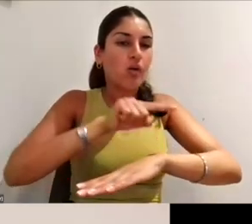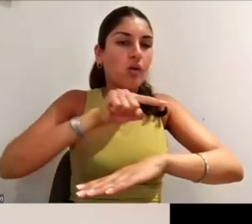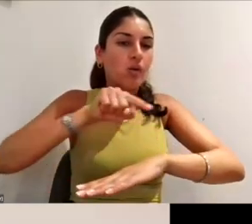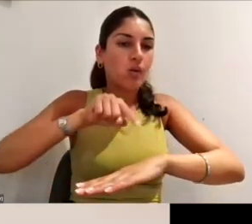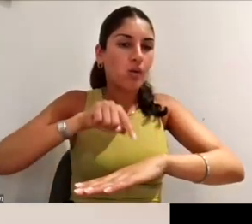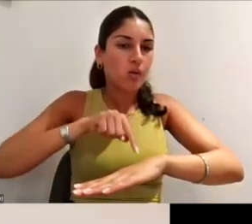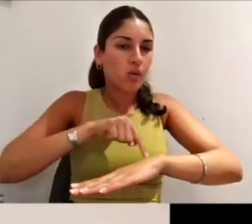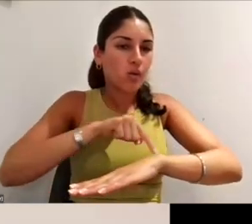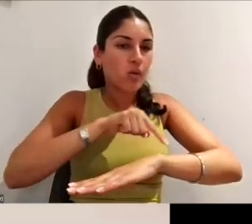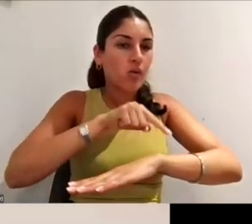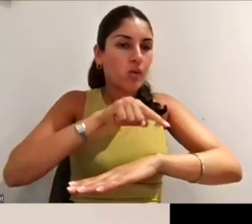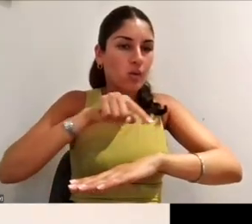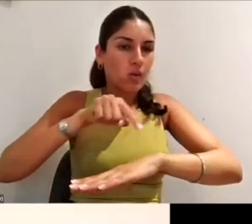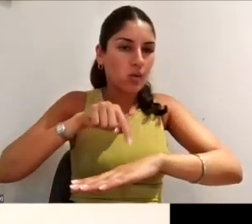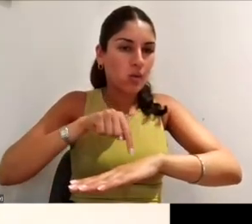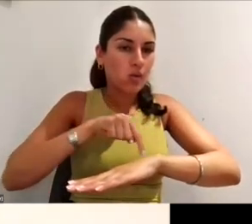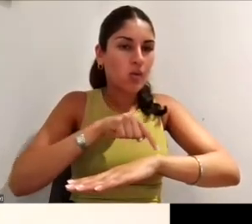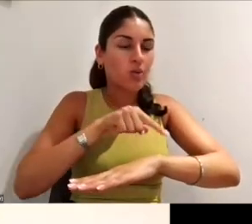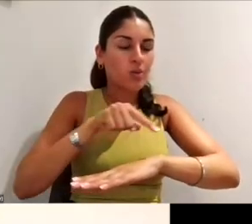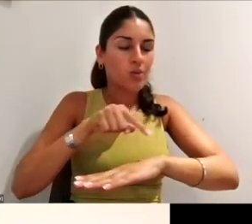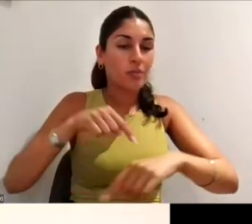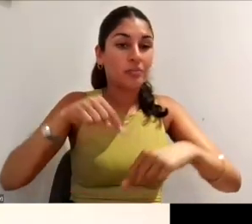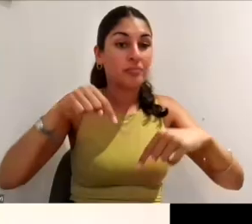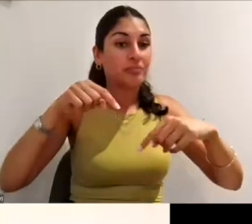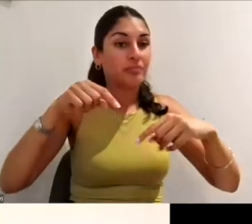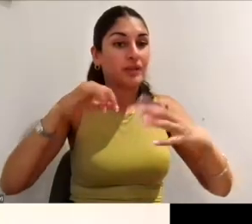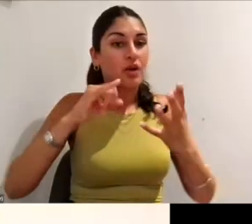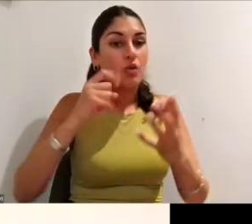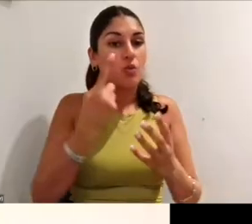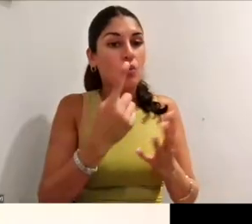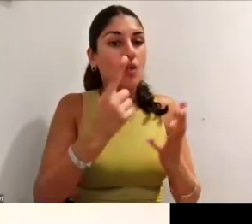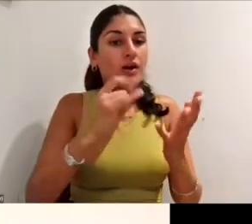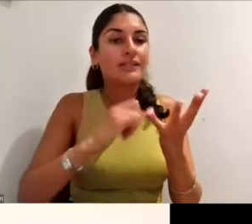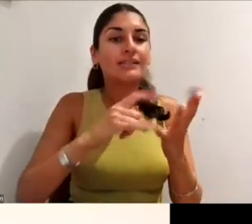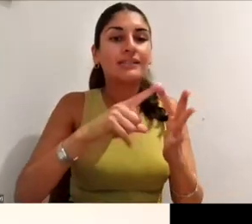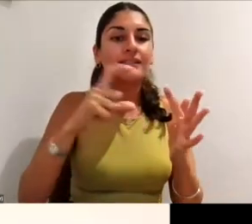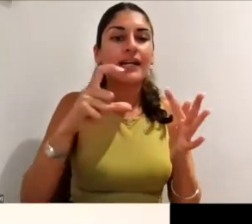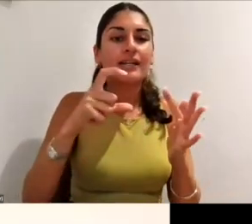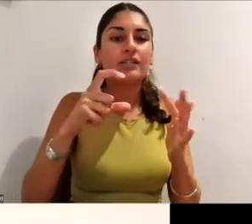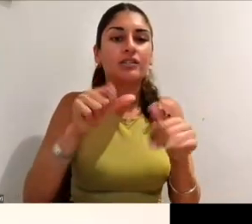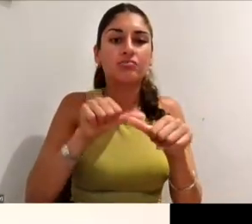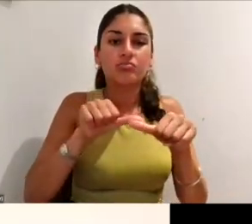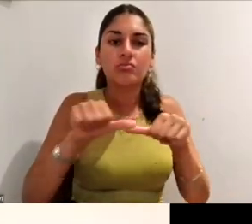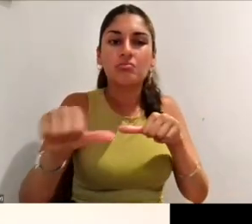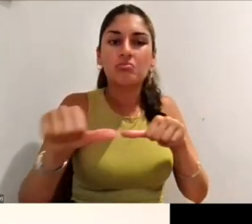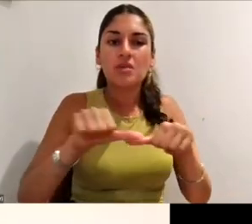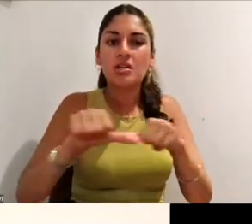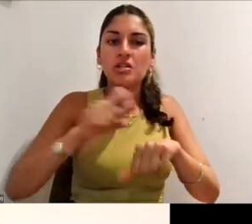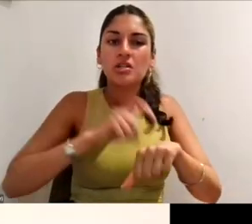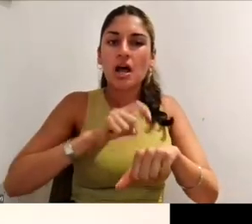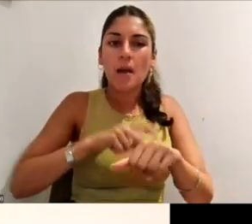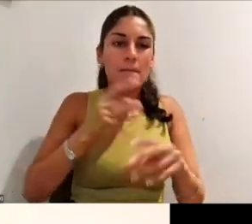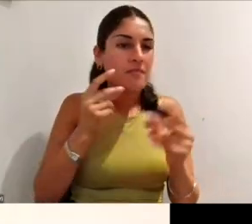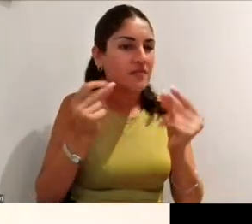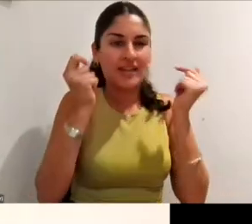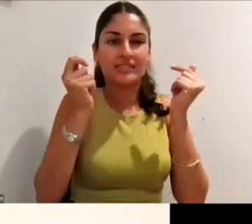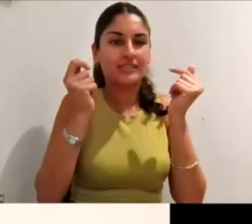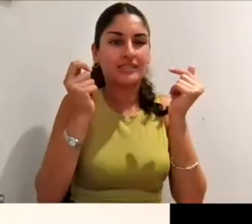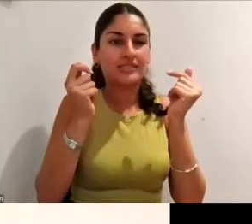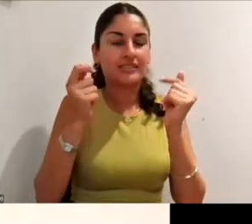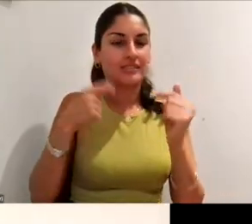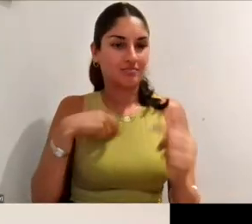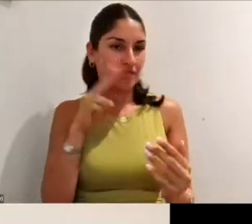Do you know how we define a second? Like how we measure how long it is? I read this thing, I saw a TikTok about